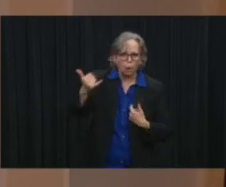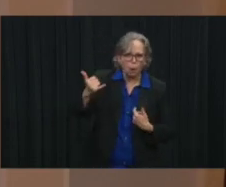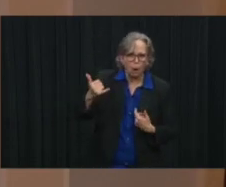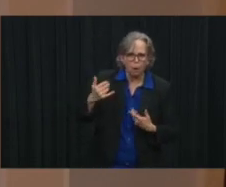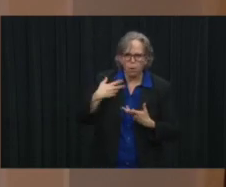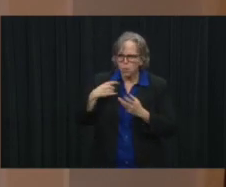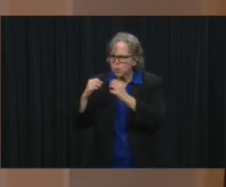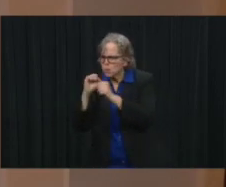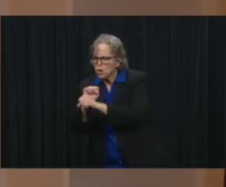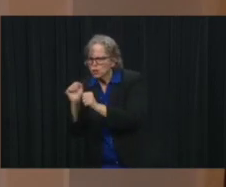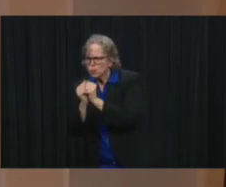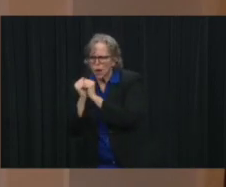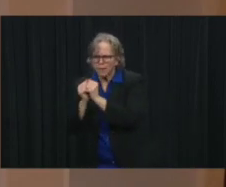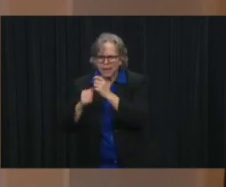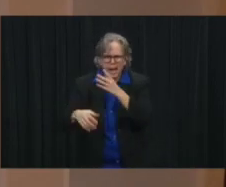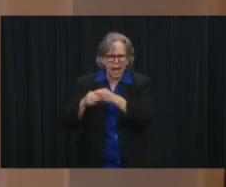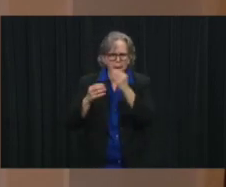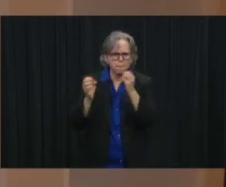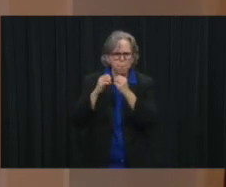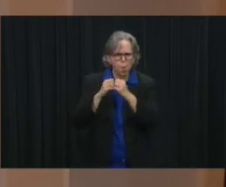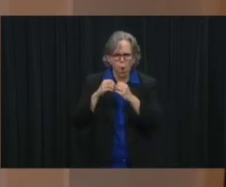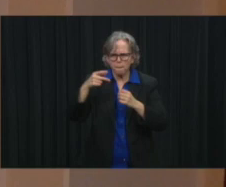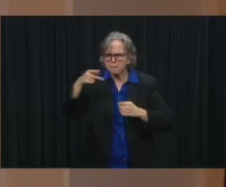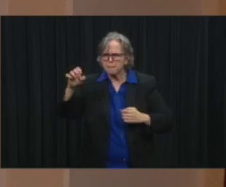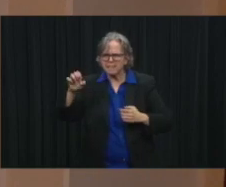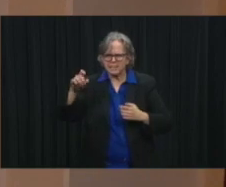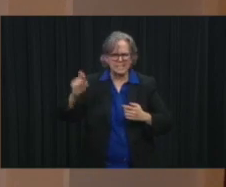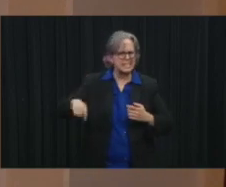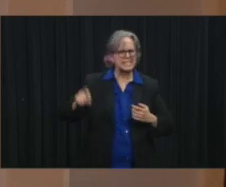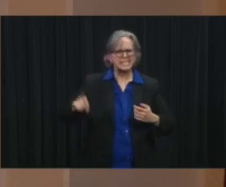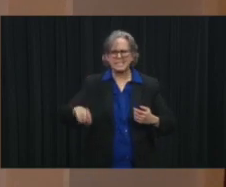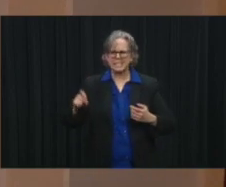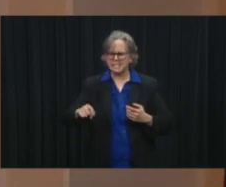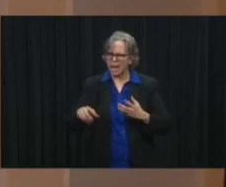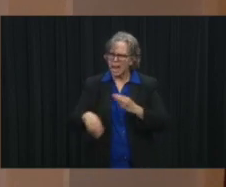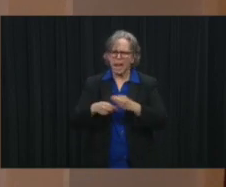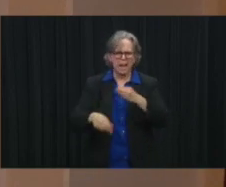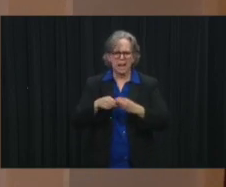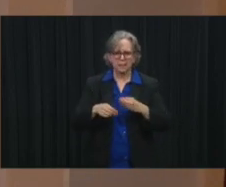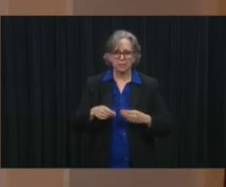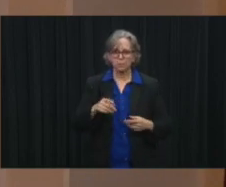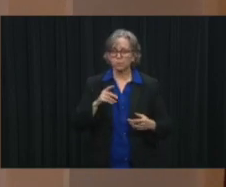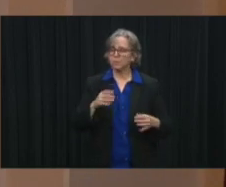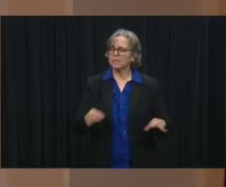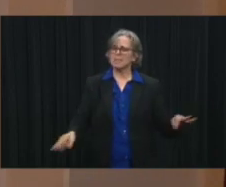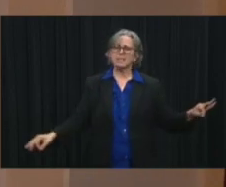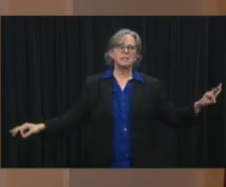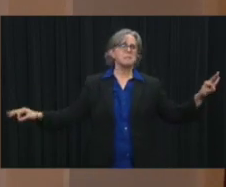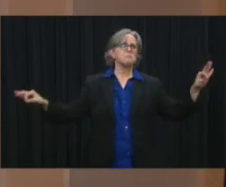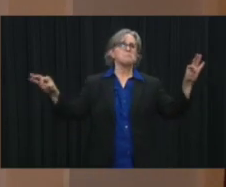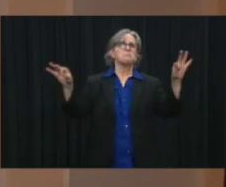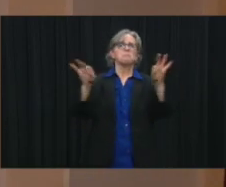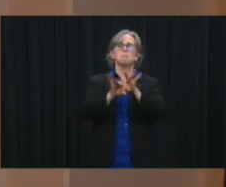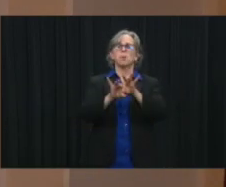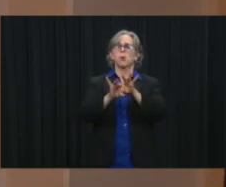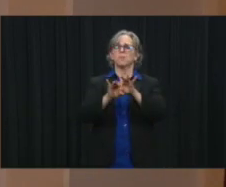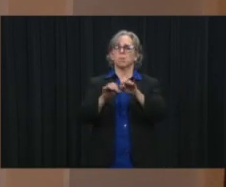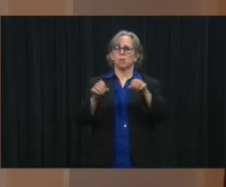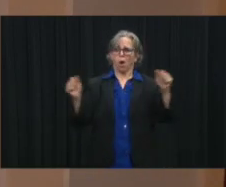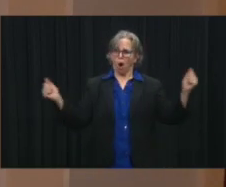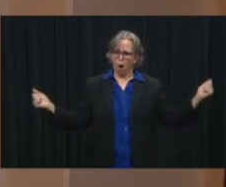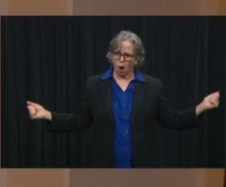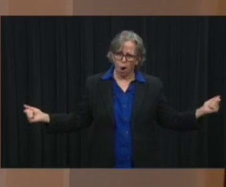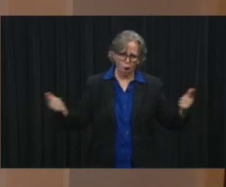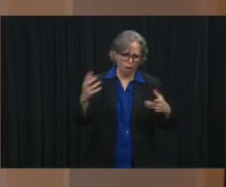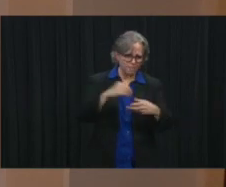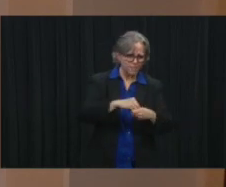more PPEs to the mix. And this is incredibly important that everybody's pitching in, trying